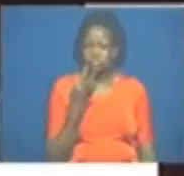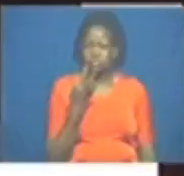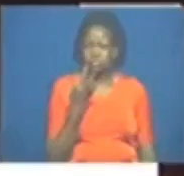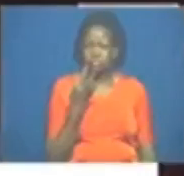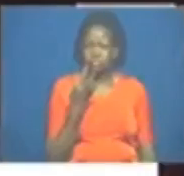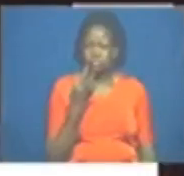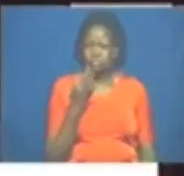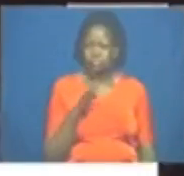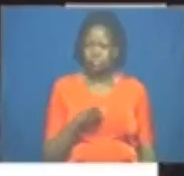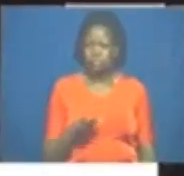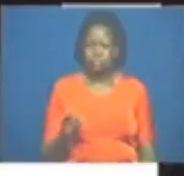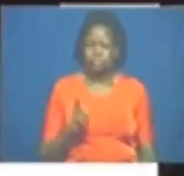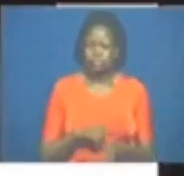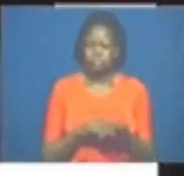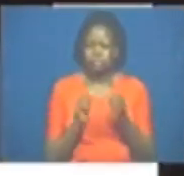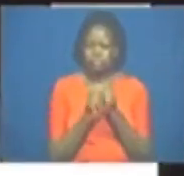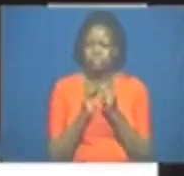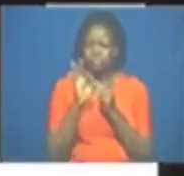morning at 10:30.